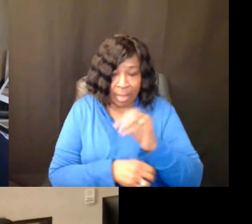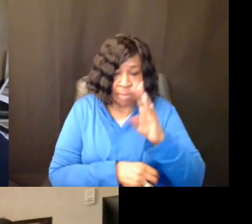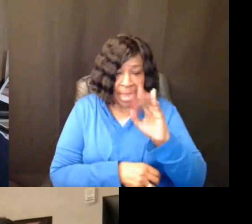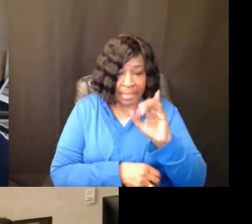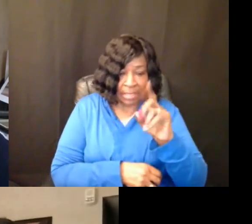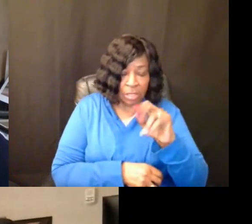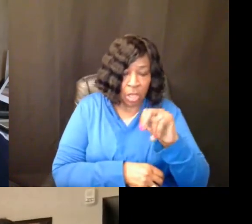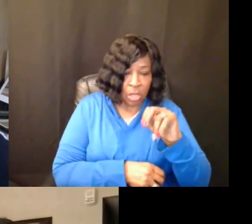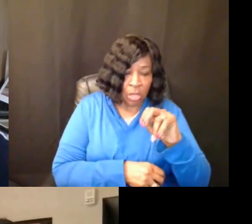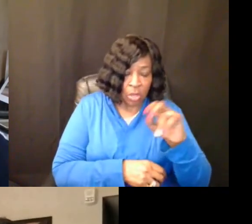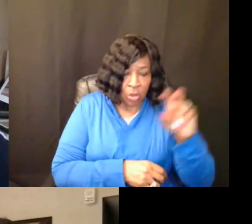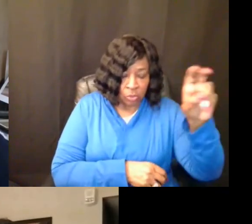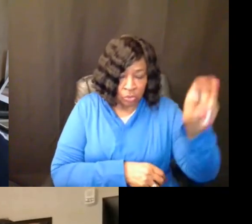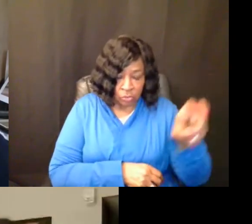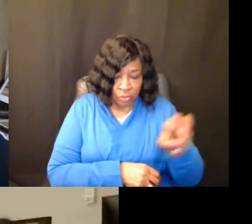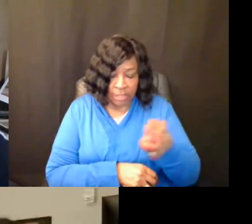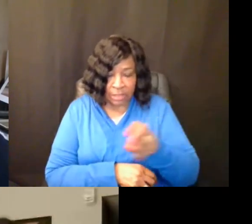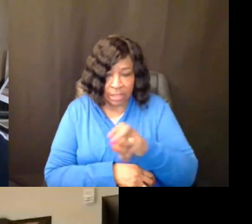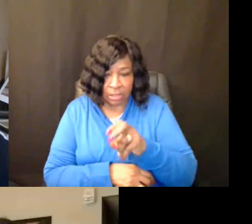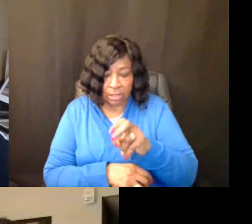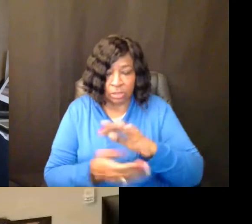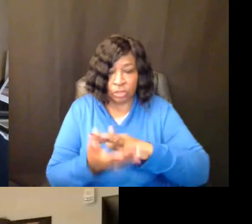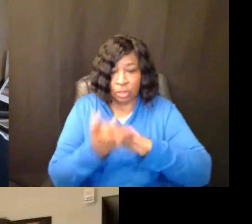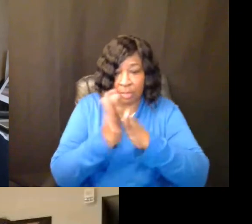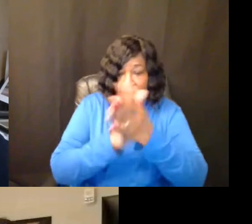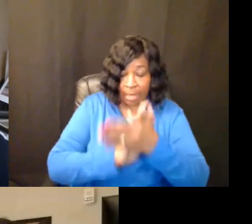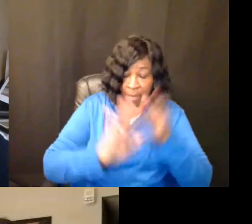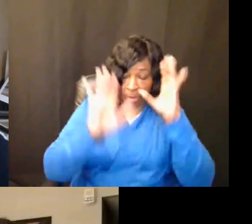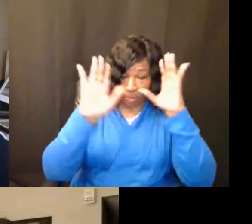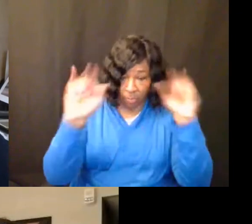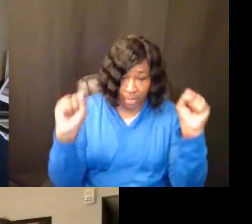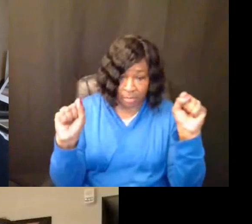transitioning into becoming president,